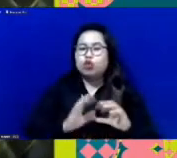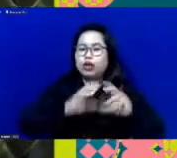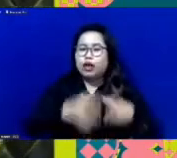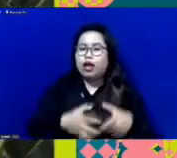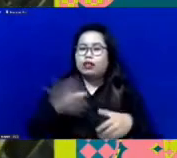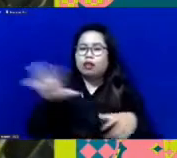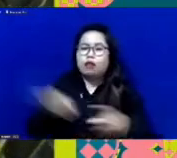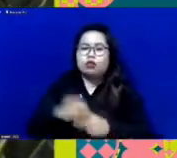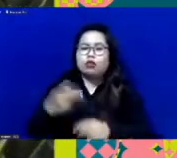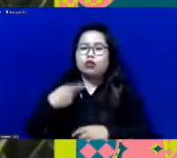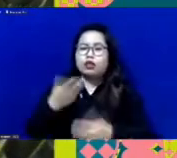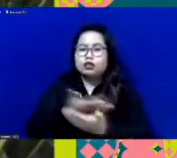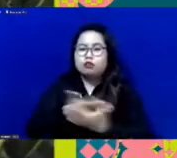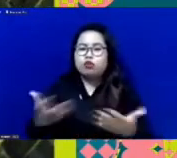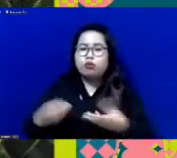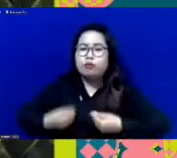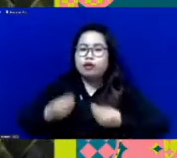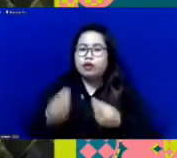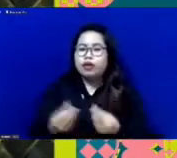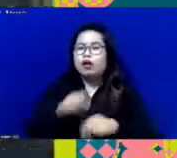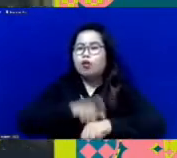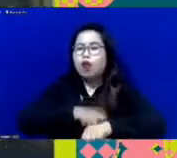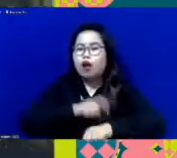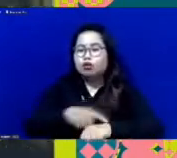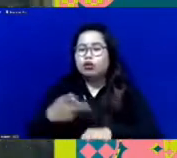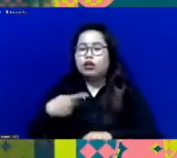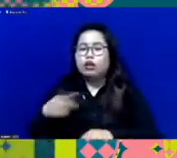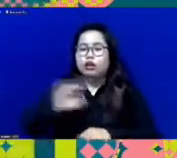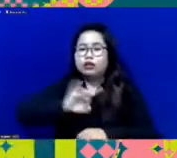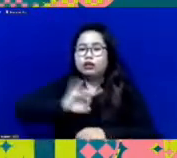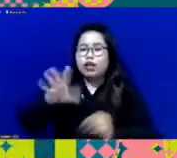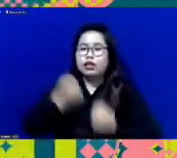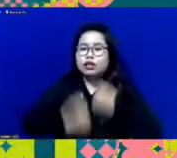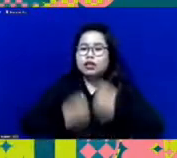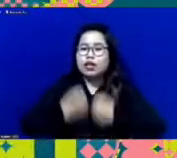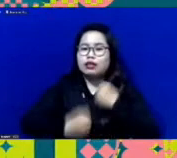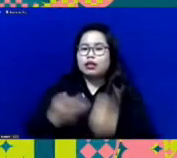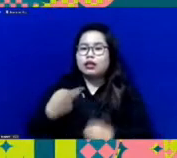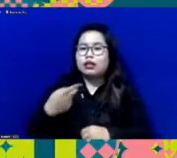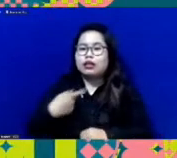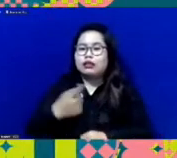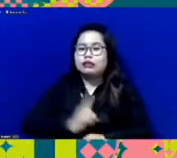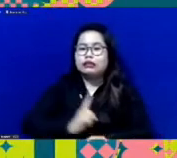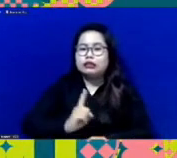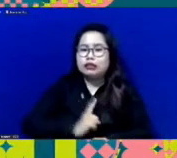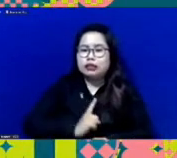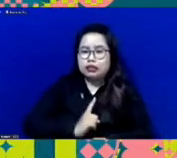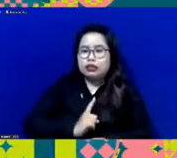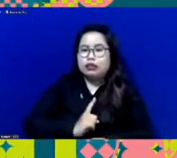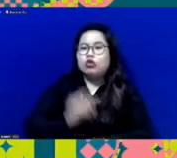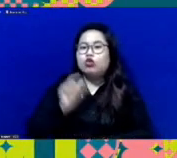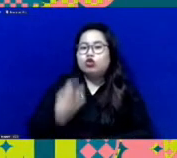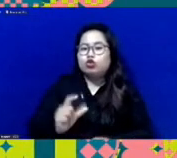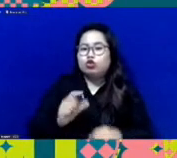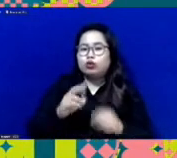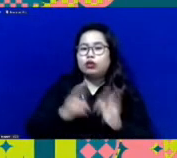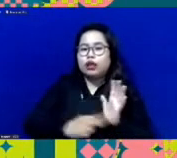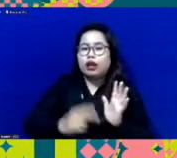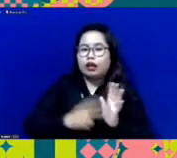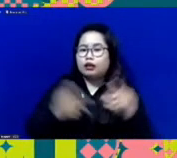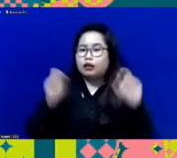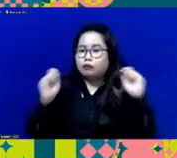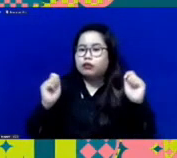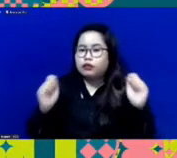to whatever else we might be doing, we've all become values champions. I've been working on this work for, you know, all